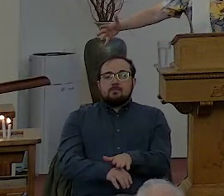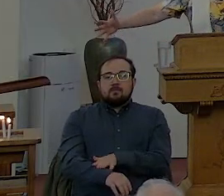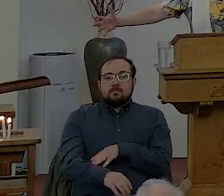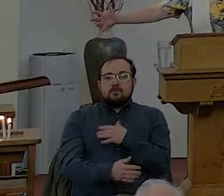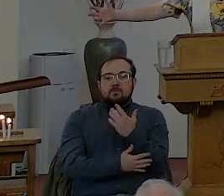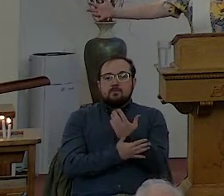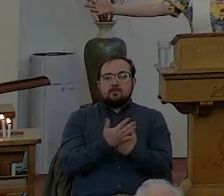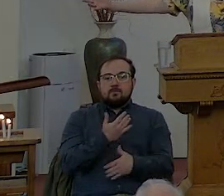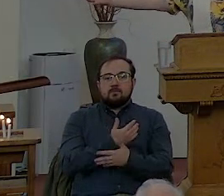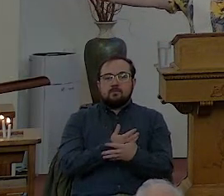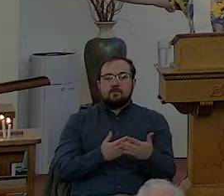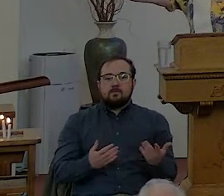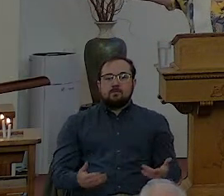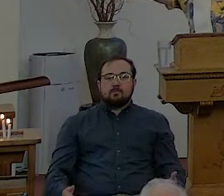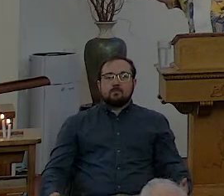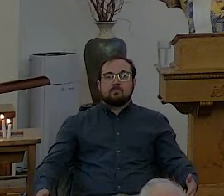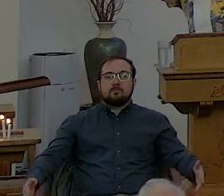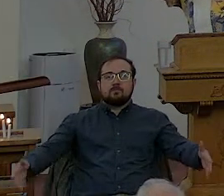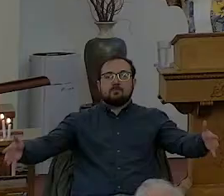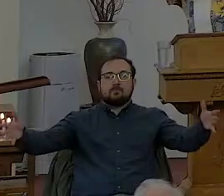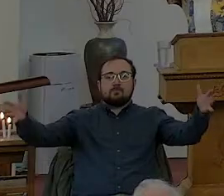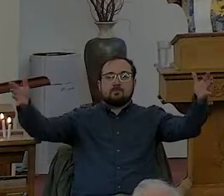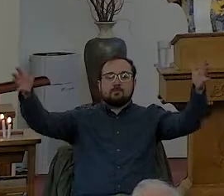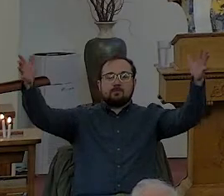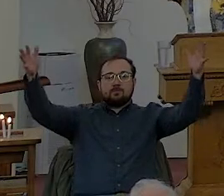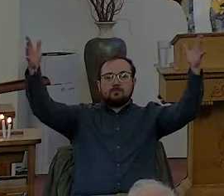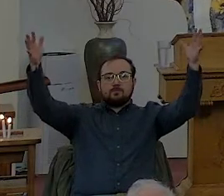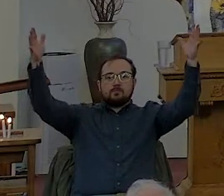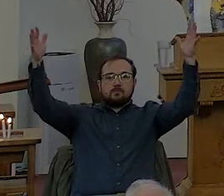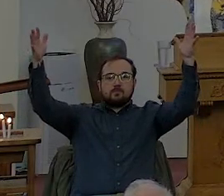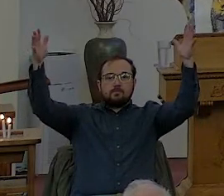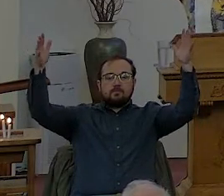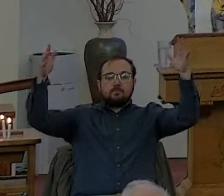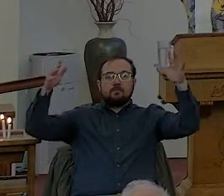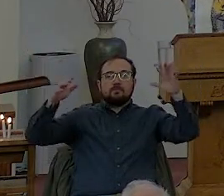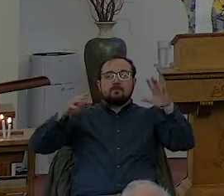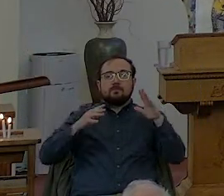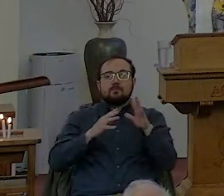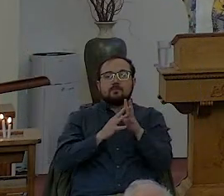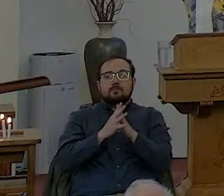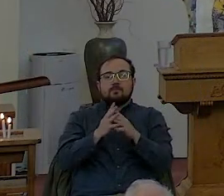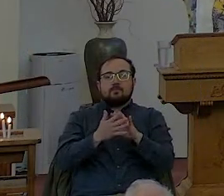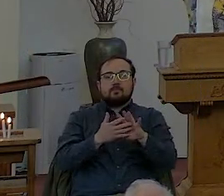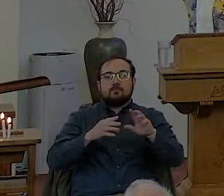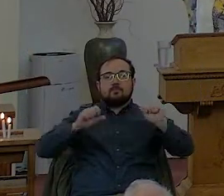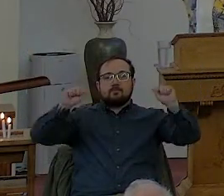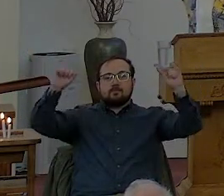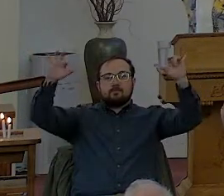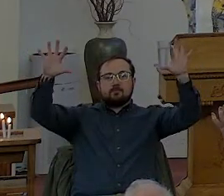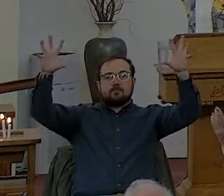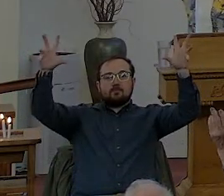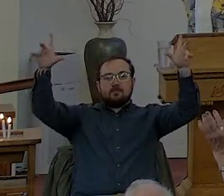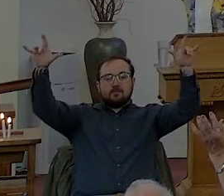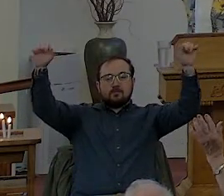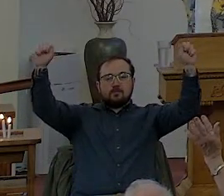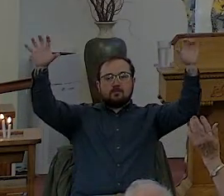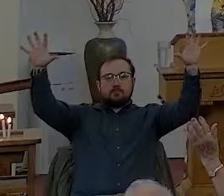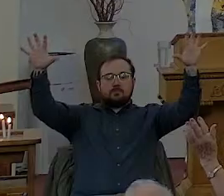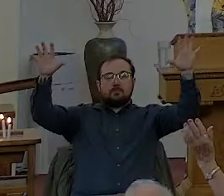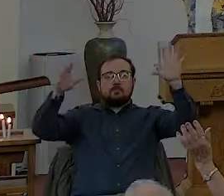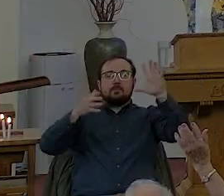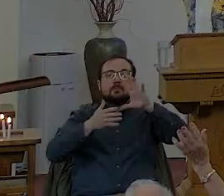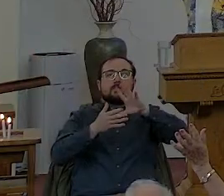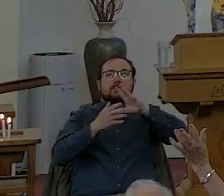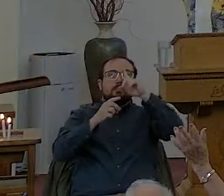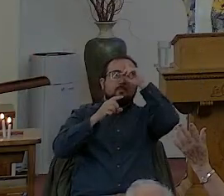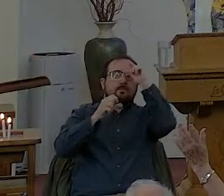a flower growing towards the sunlight. Stretching your fingers wide, imagining soaking